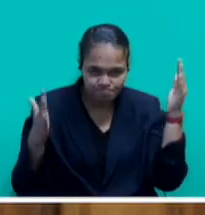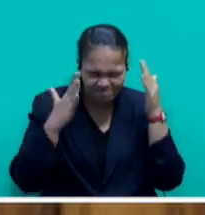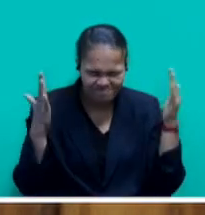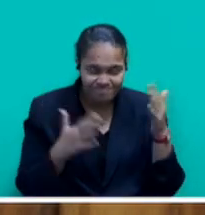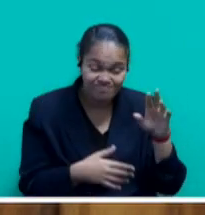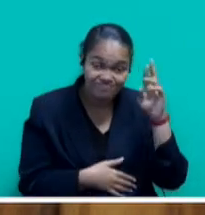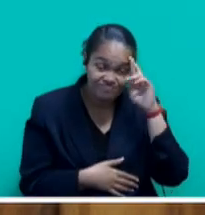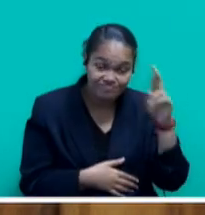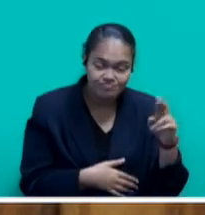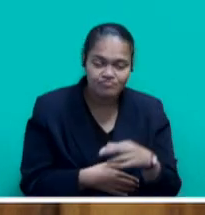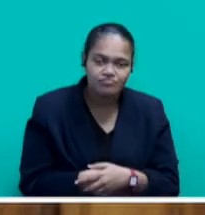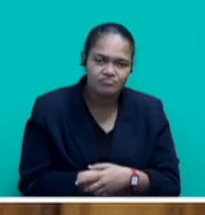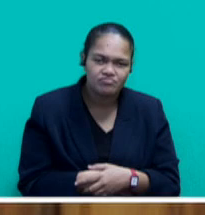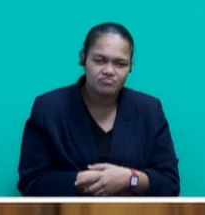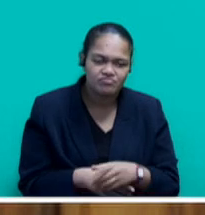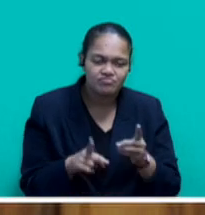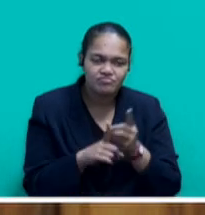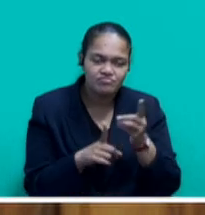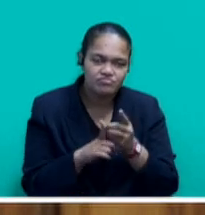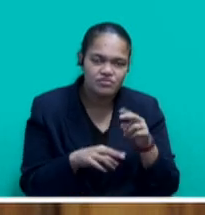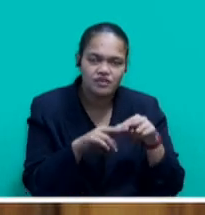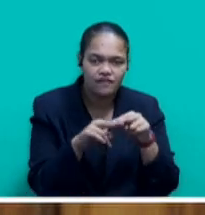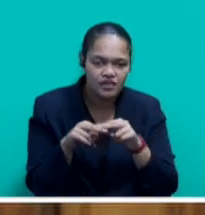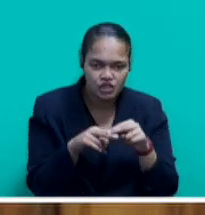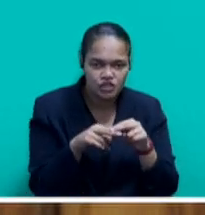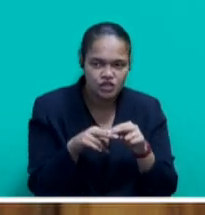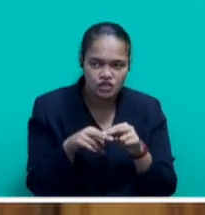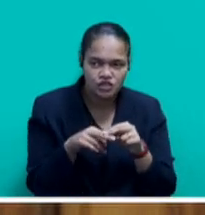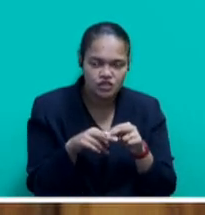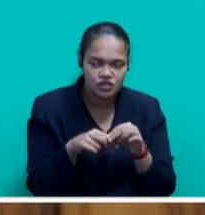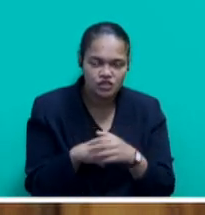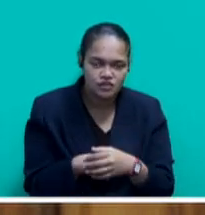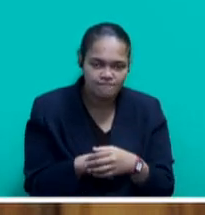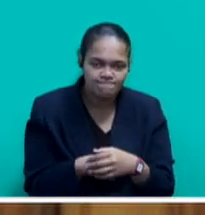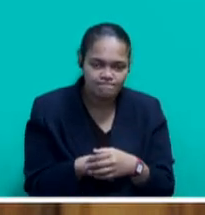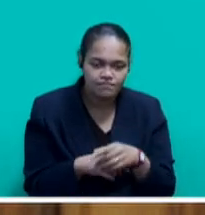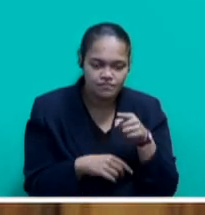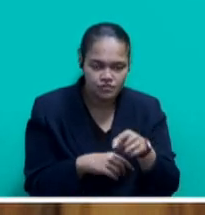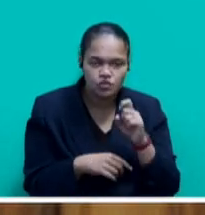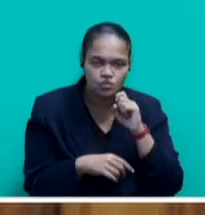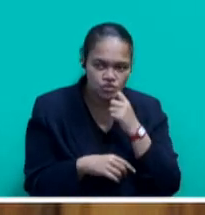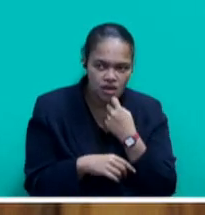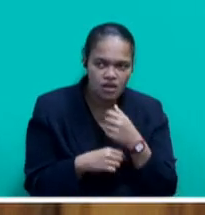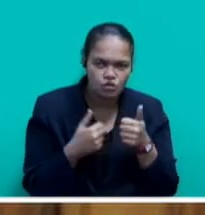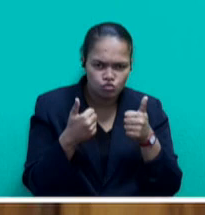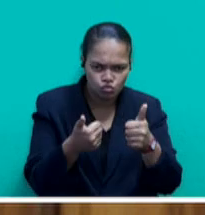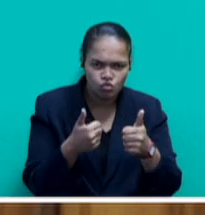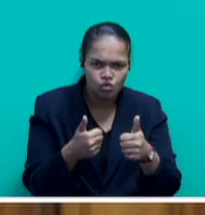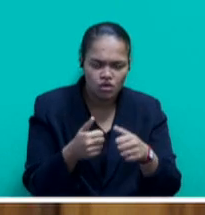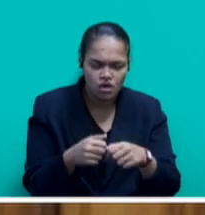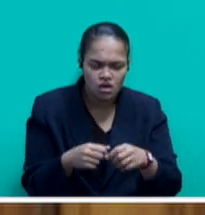of Environment will be developing Fiji's container deposit regulation. This will be an avenue to explore